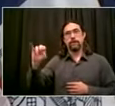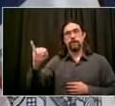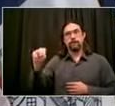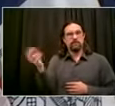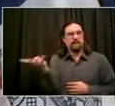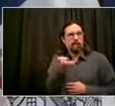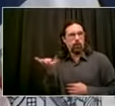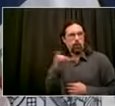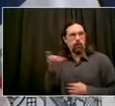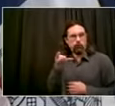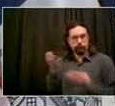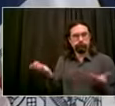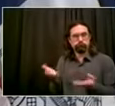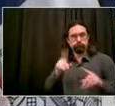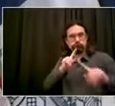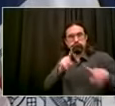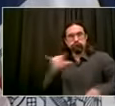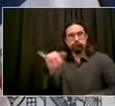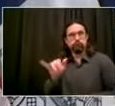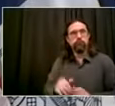11.